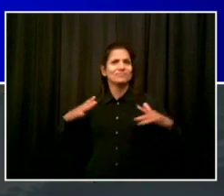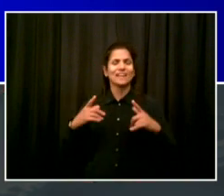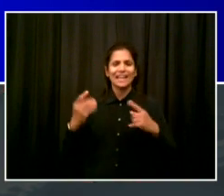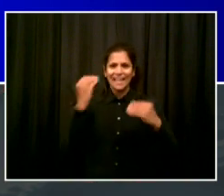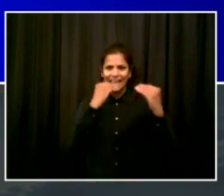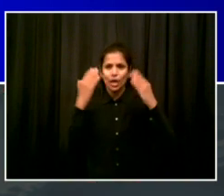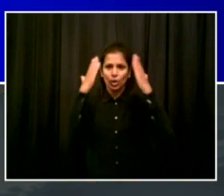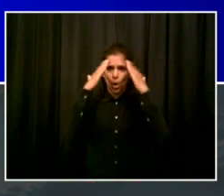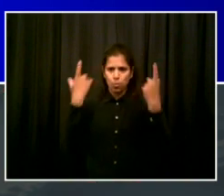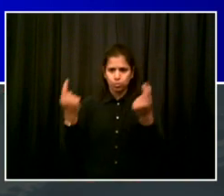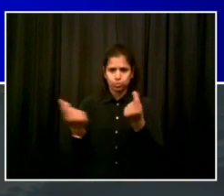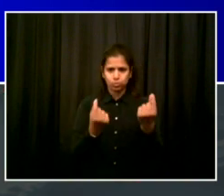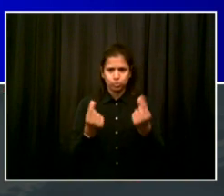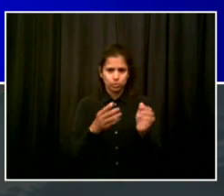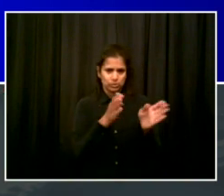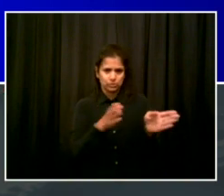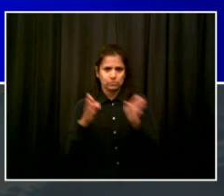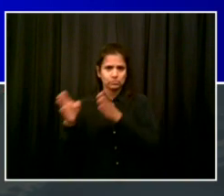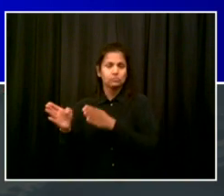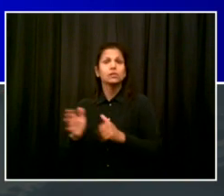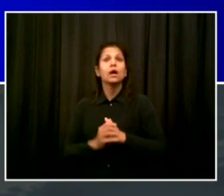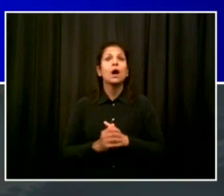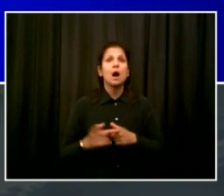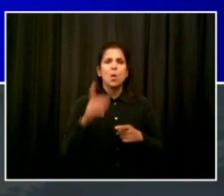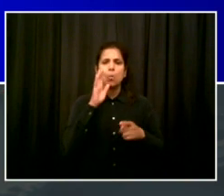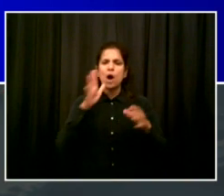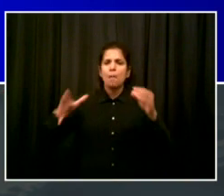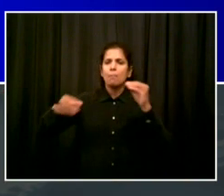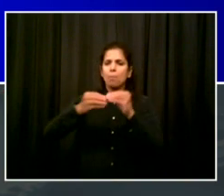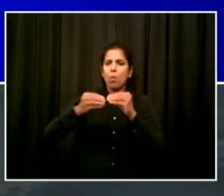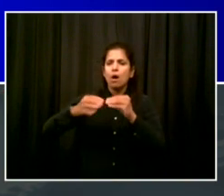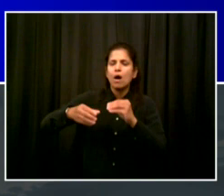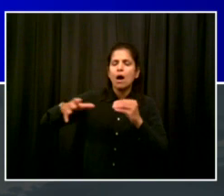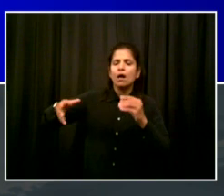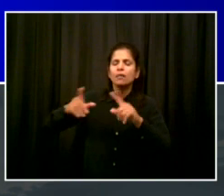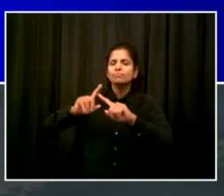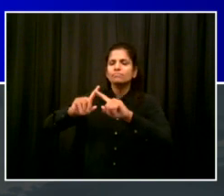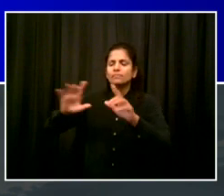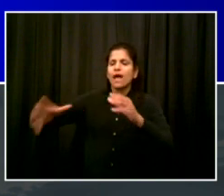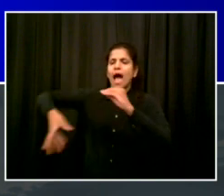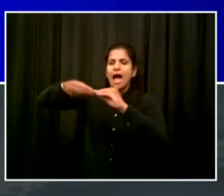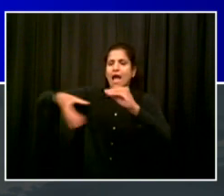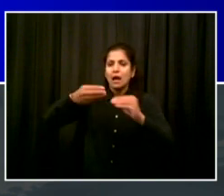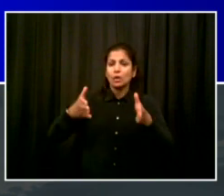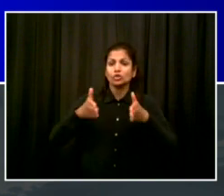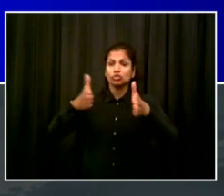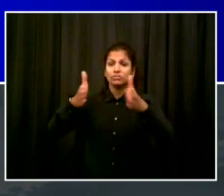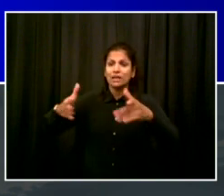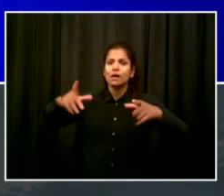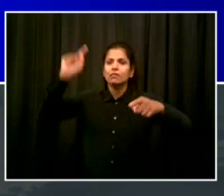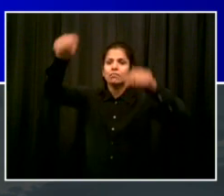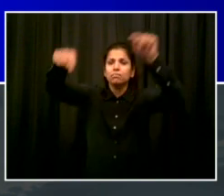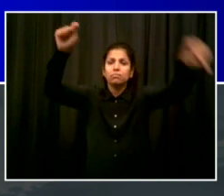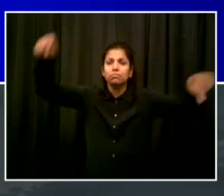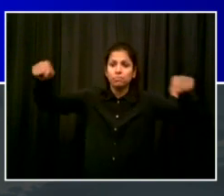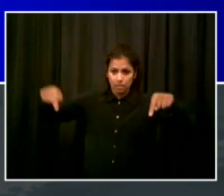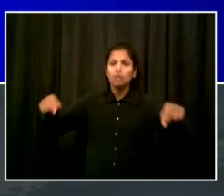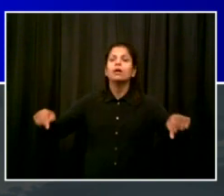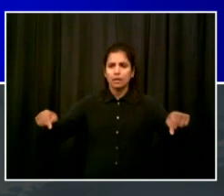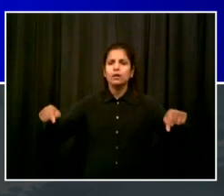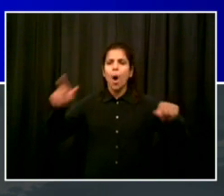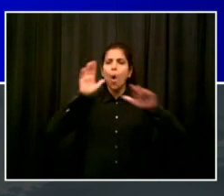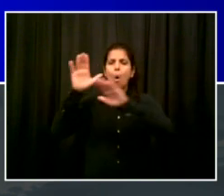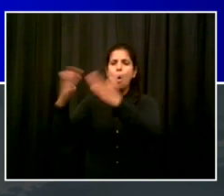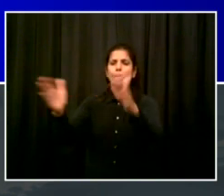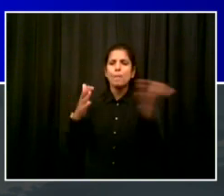more blocks of open streets that will have dining Friday, Saturday, and Sunday. You're going to see